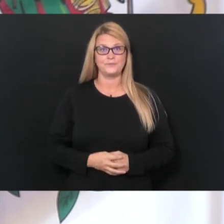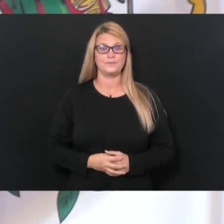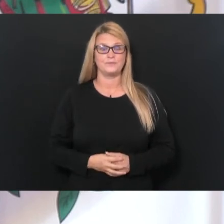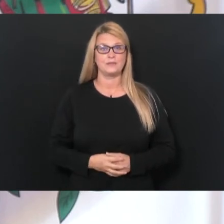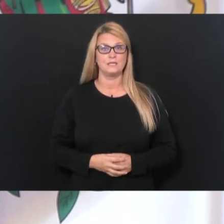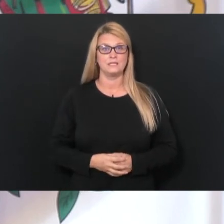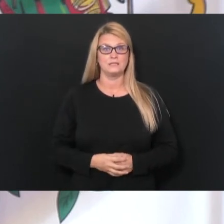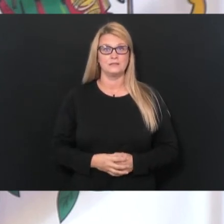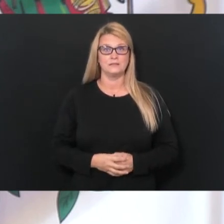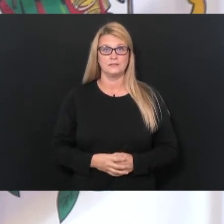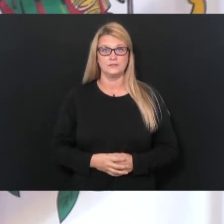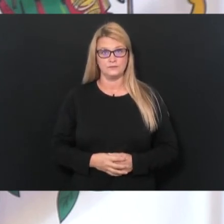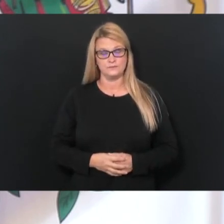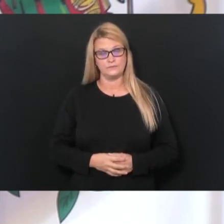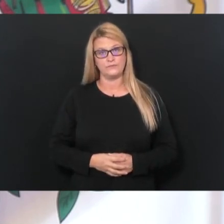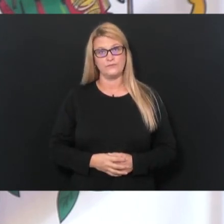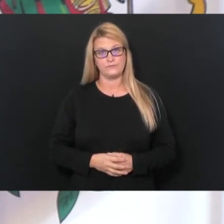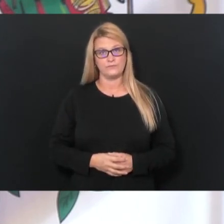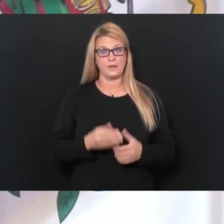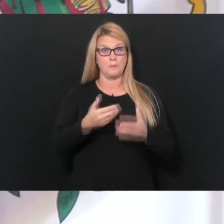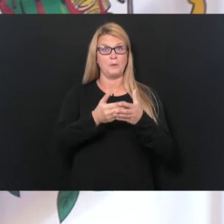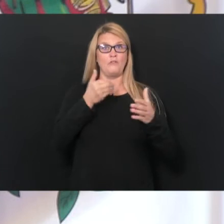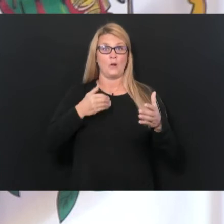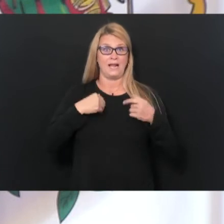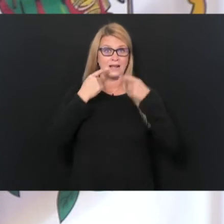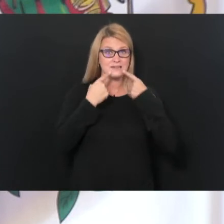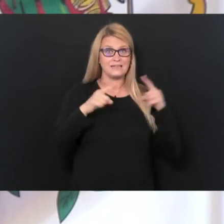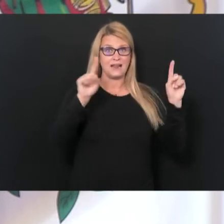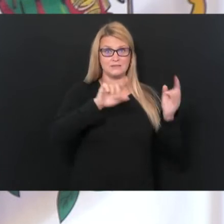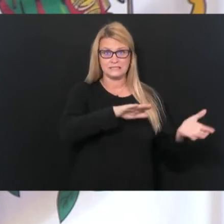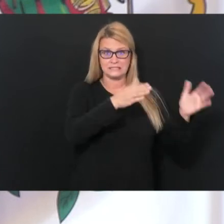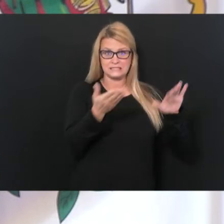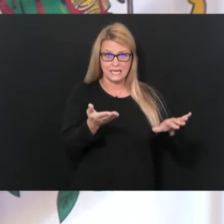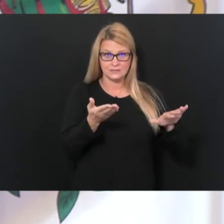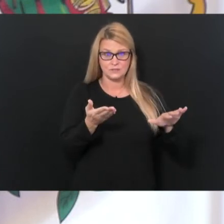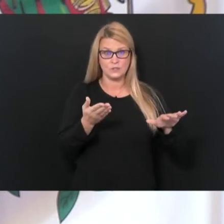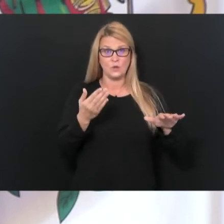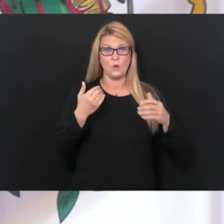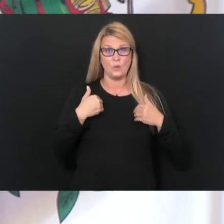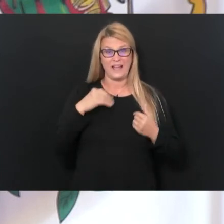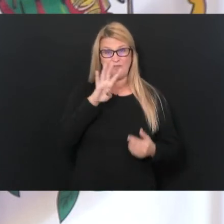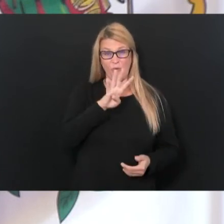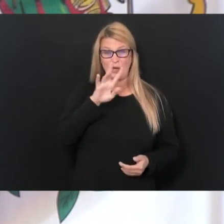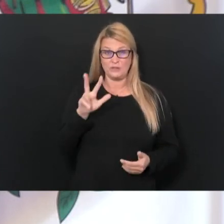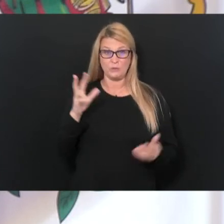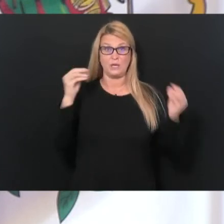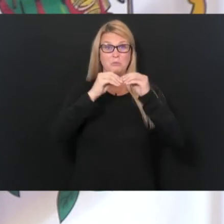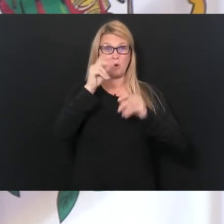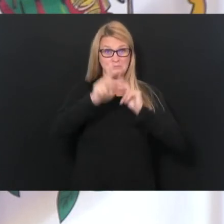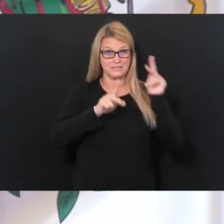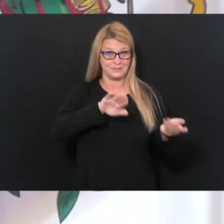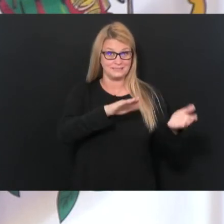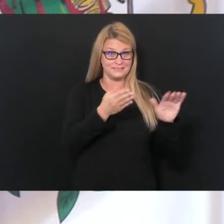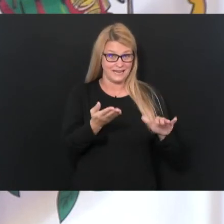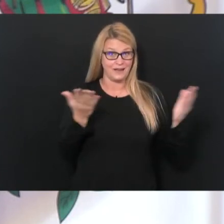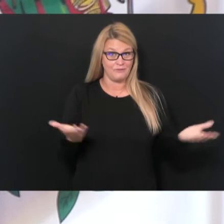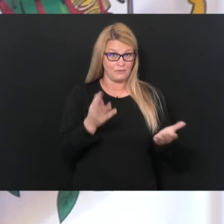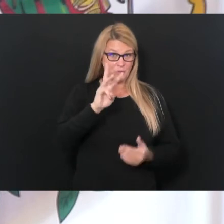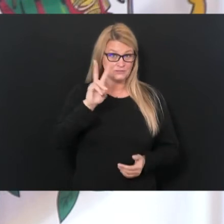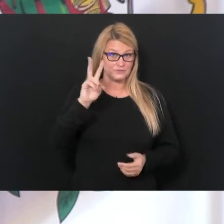Before I get into talking about the people that we've lost an additional 43 West Virginians